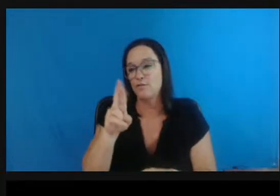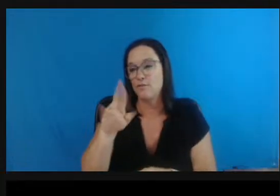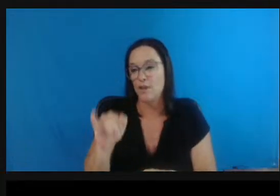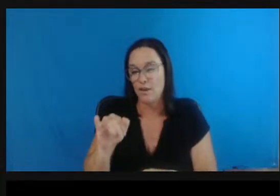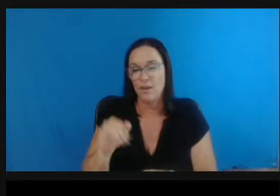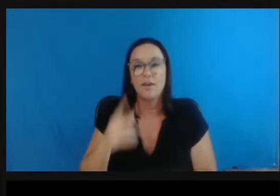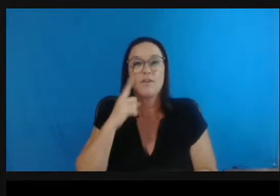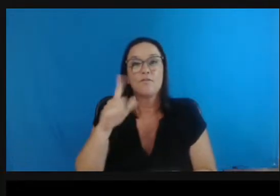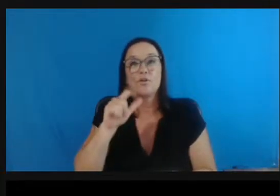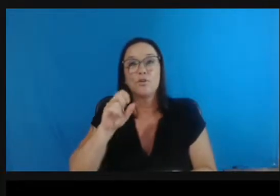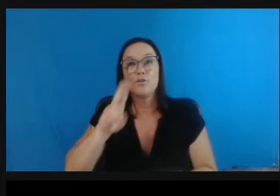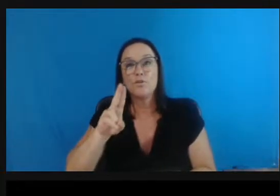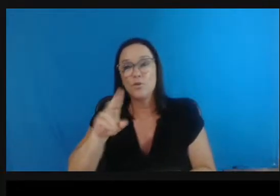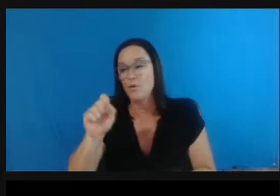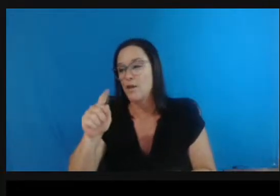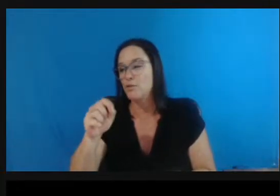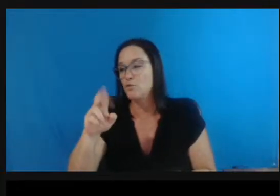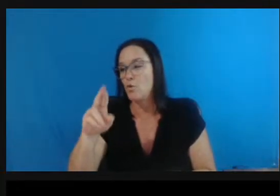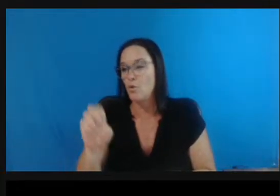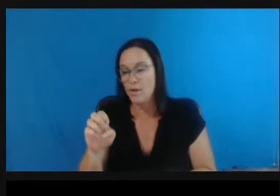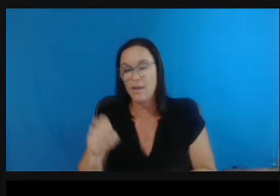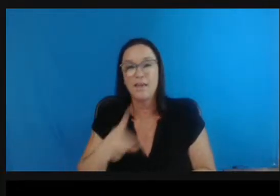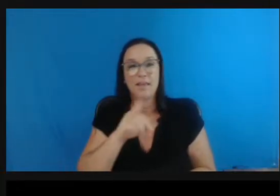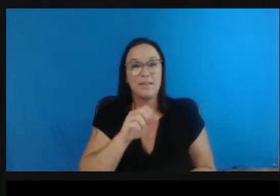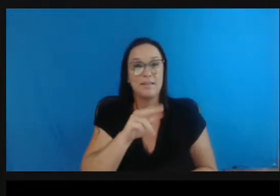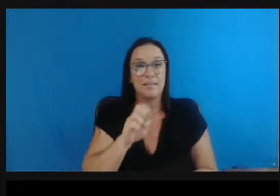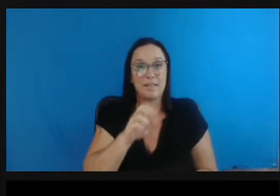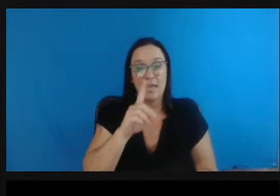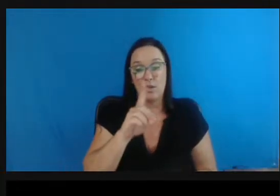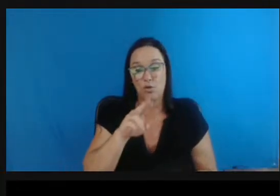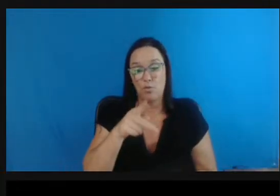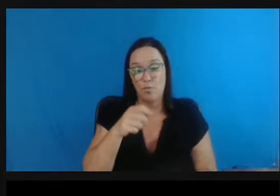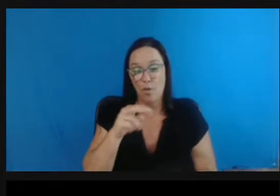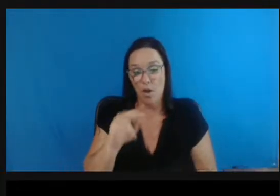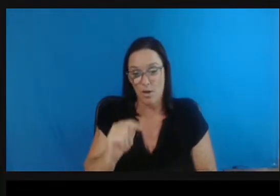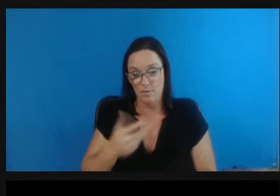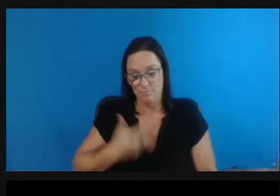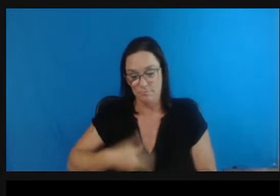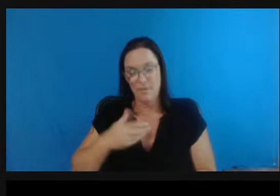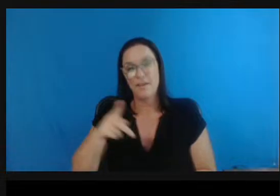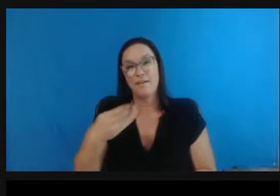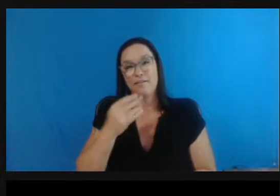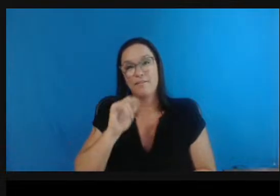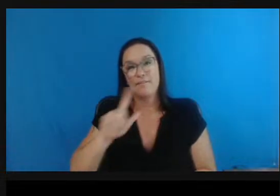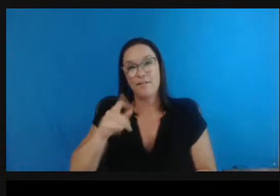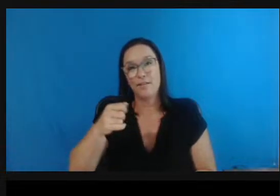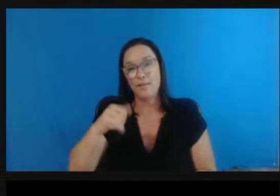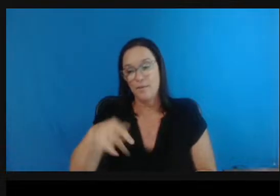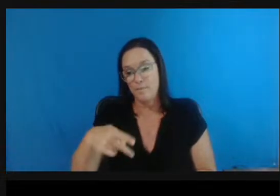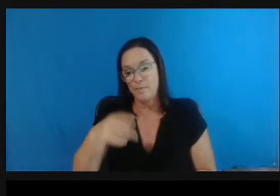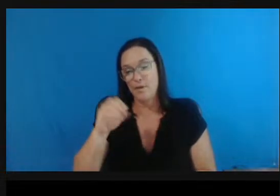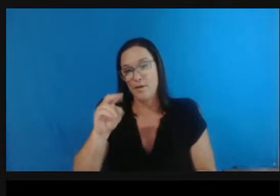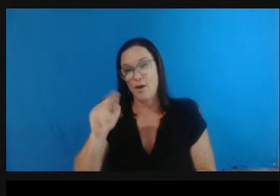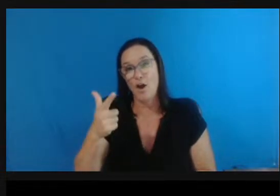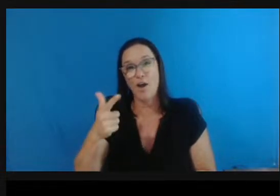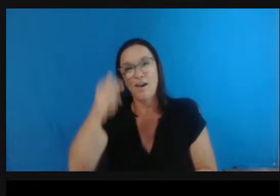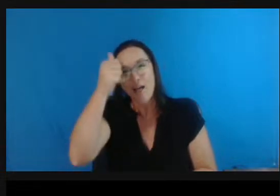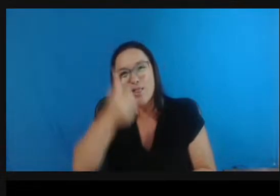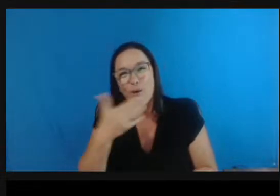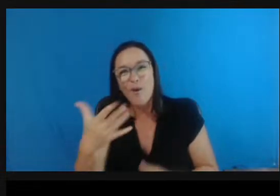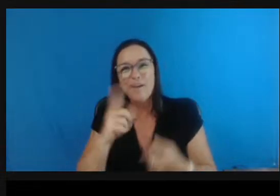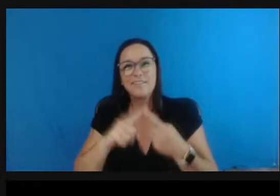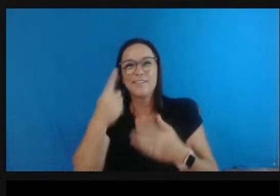for Lou Otori on the back end, Dane DuPont, I'm Philip Ong. Aloha, everybody. Till next week.